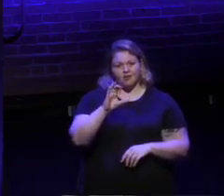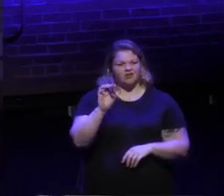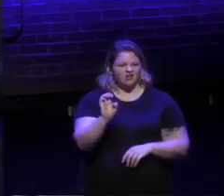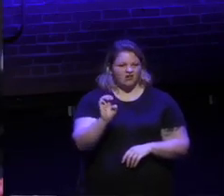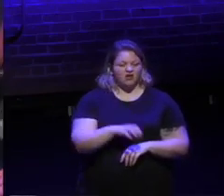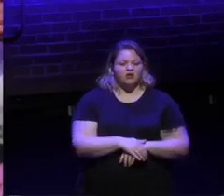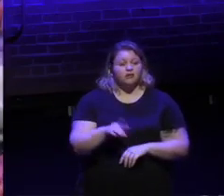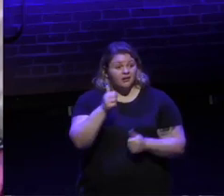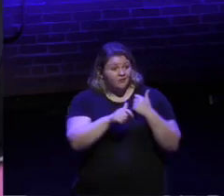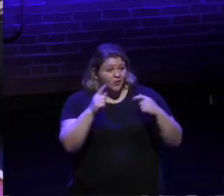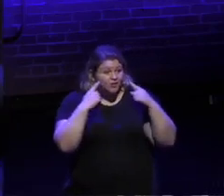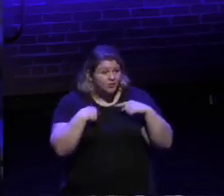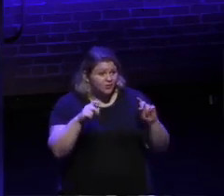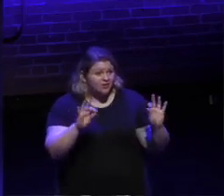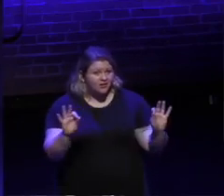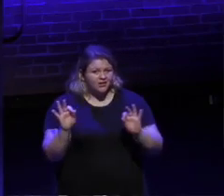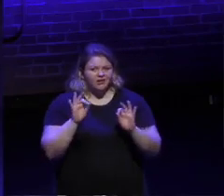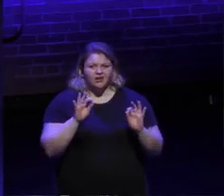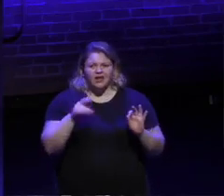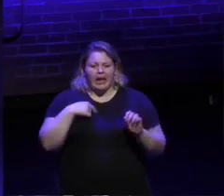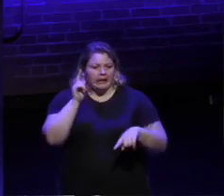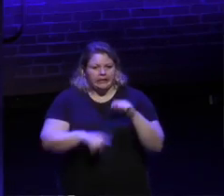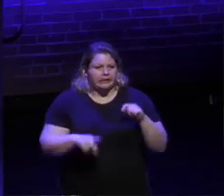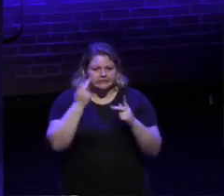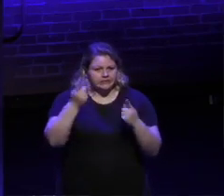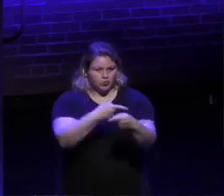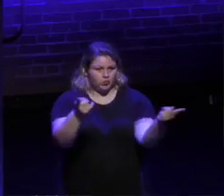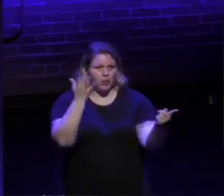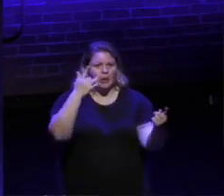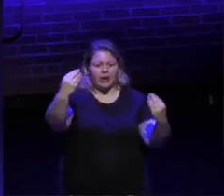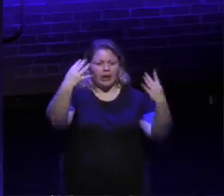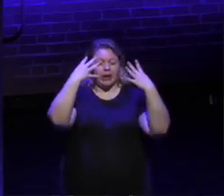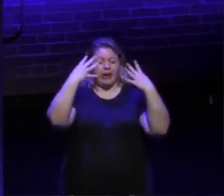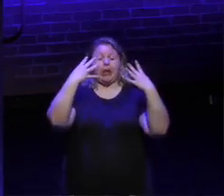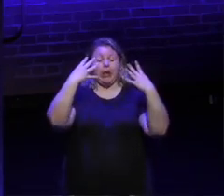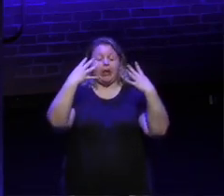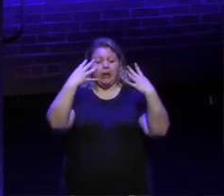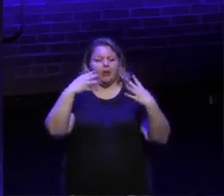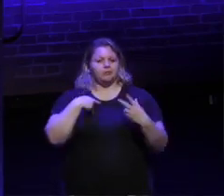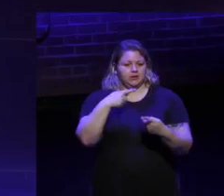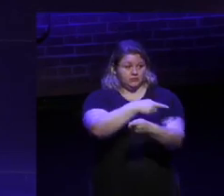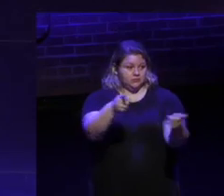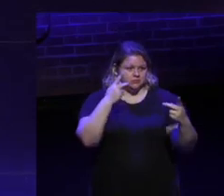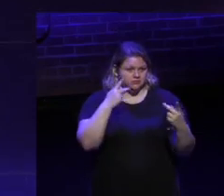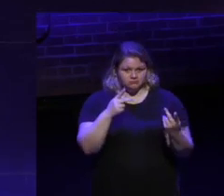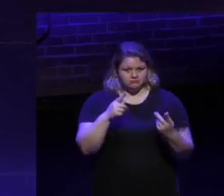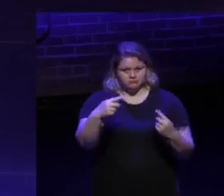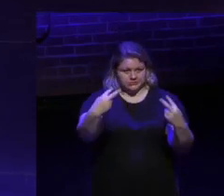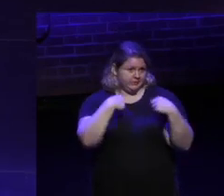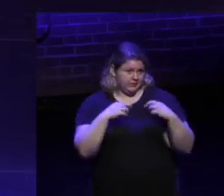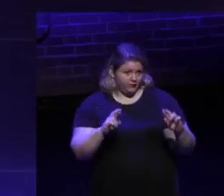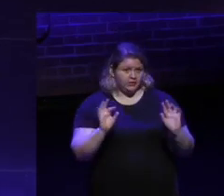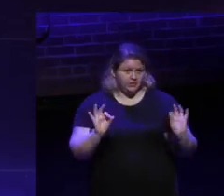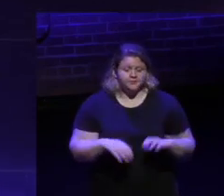Can everybody hear me? Okay, great. I can't really see anybody because of the lights, but I'll do my best to make eye contact. Just want to thank you, Alana.